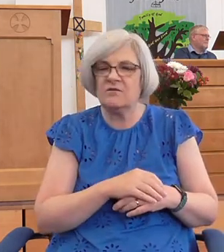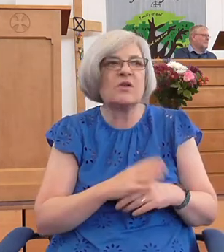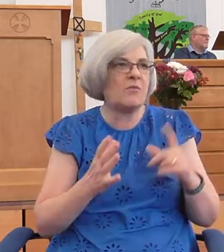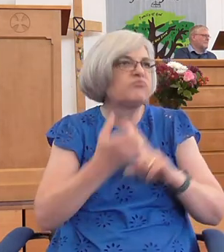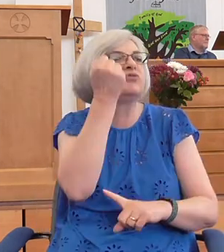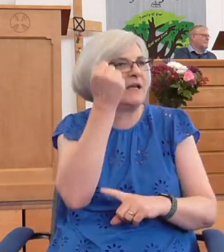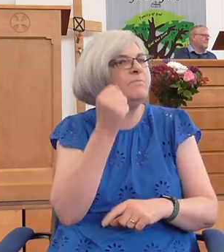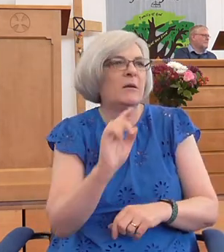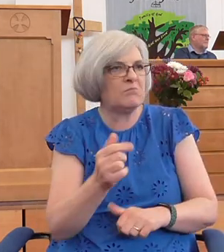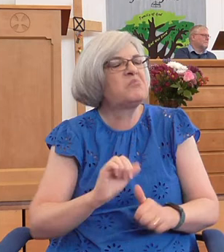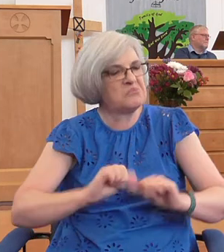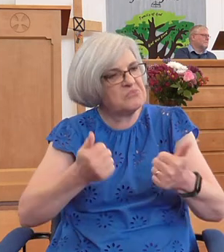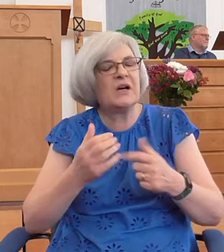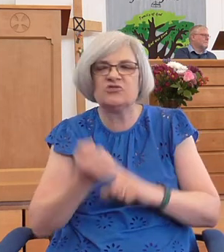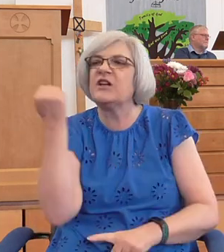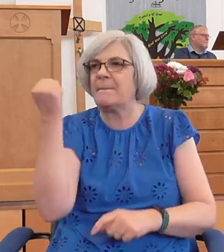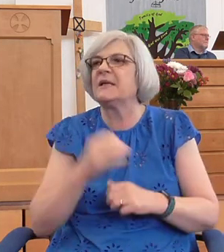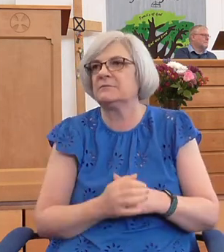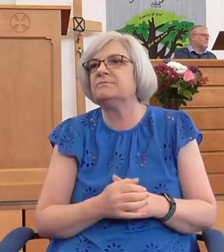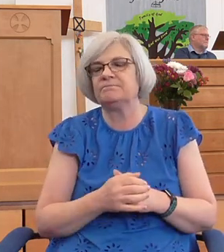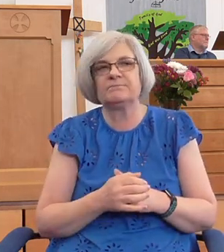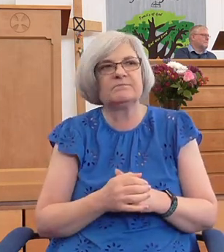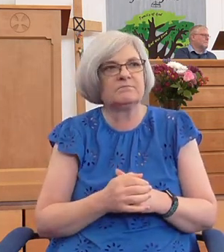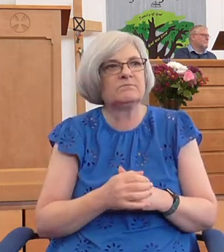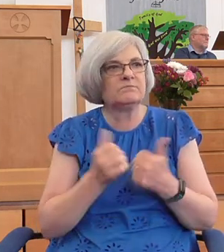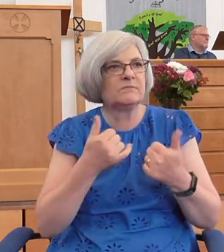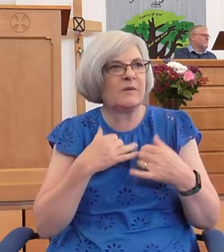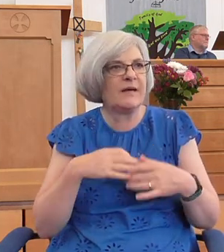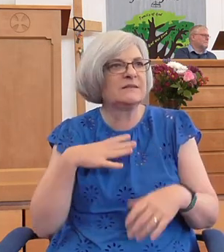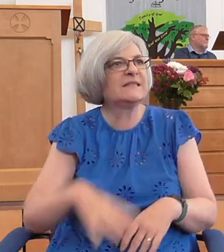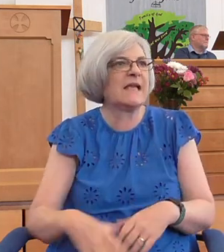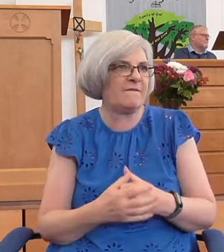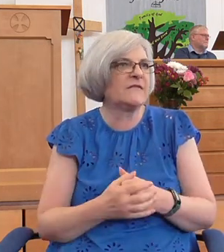change. It's well deserved, all your awards.